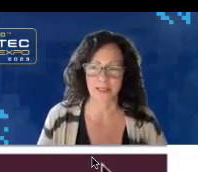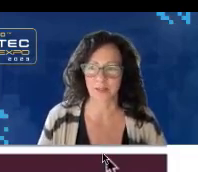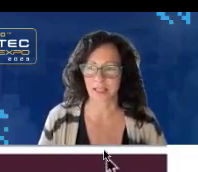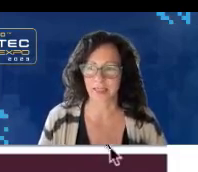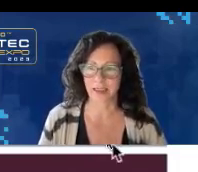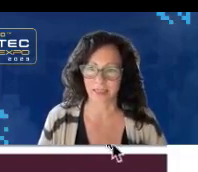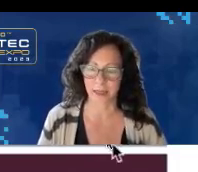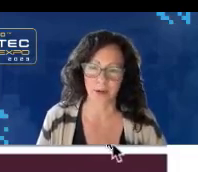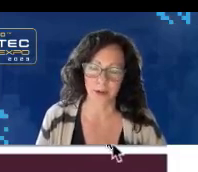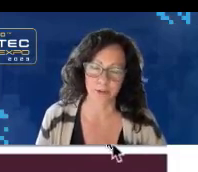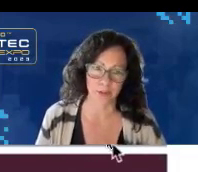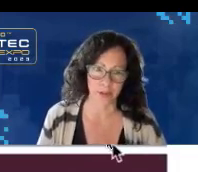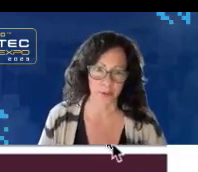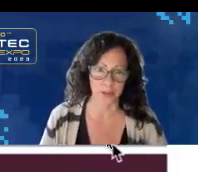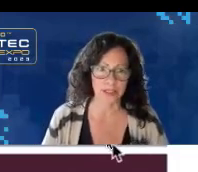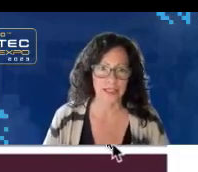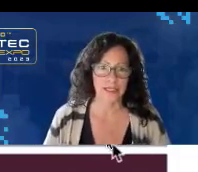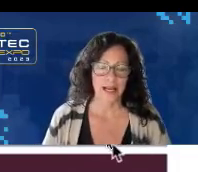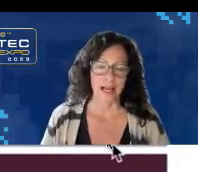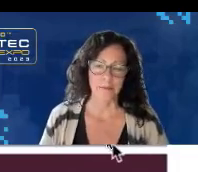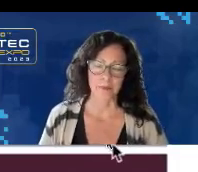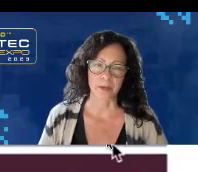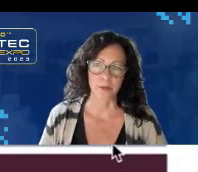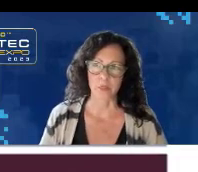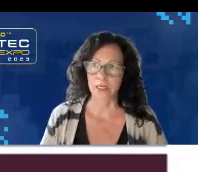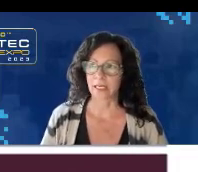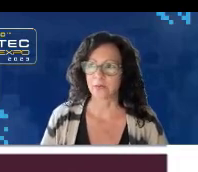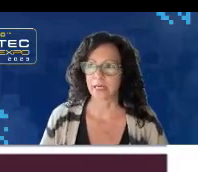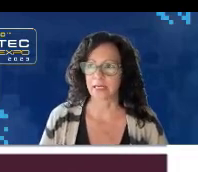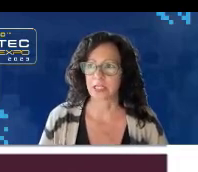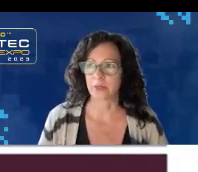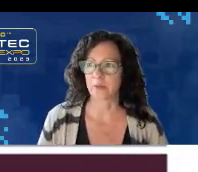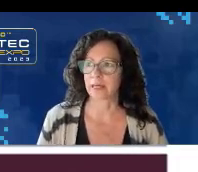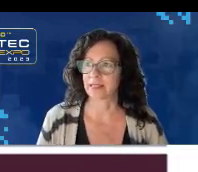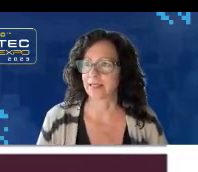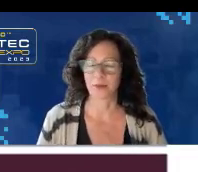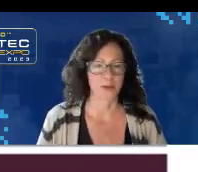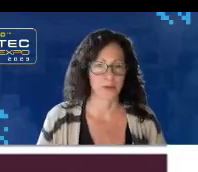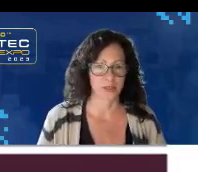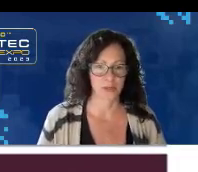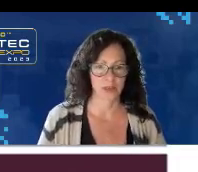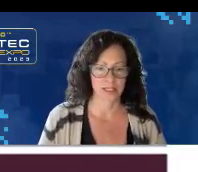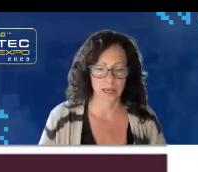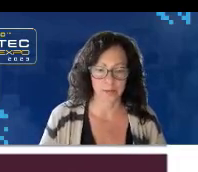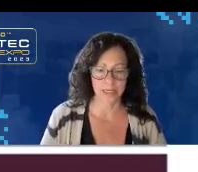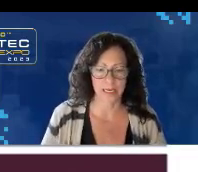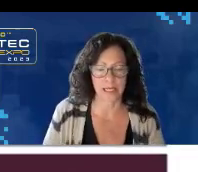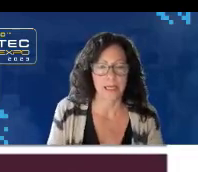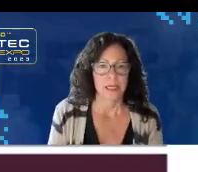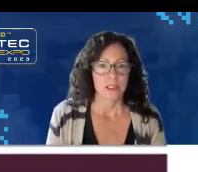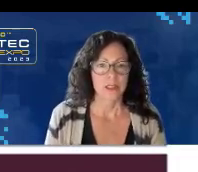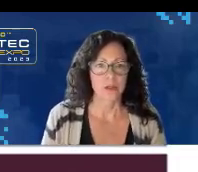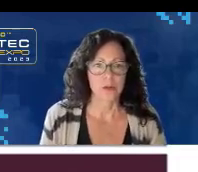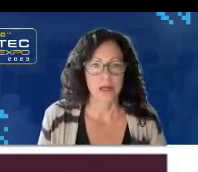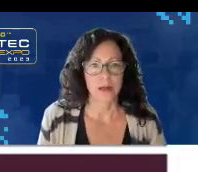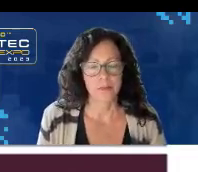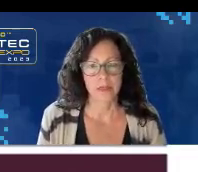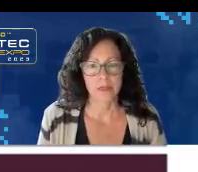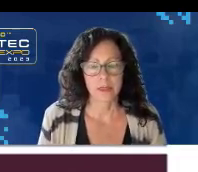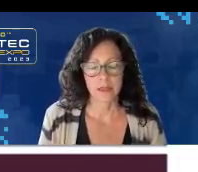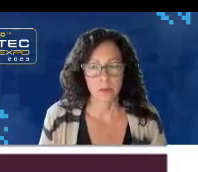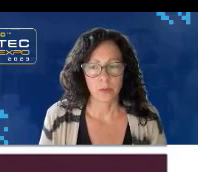today. So we certainly thank them all for their work. But we're going to get right into it because I know that we're short on time today.